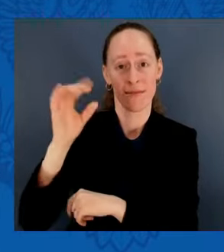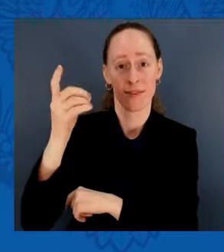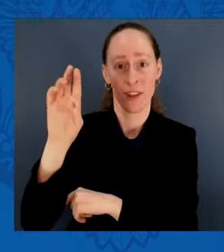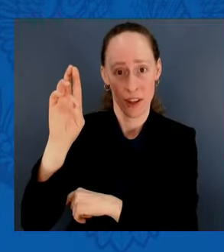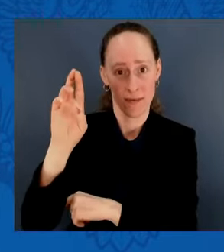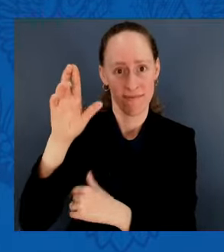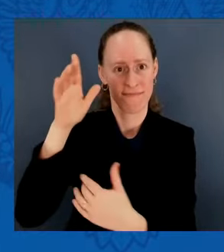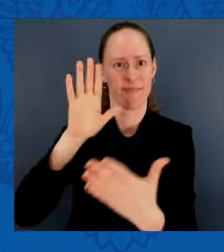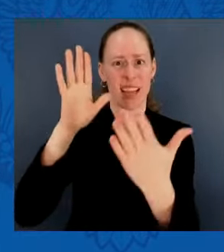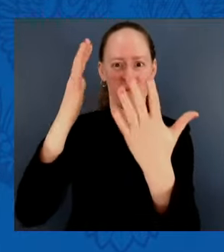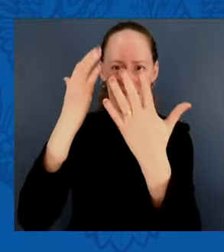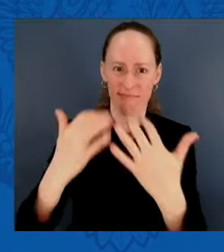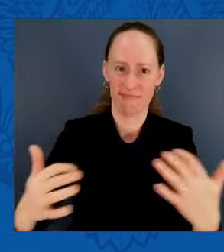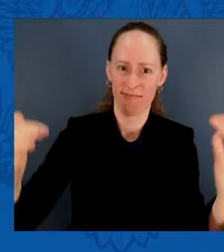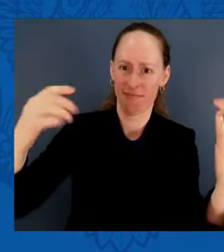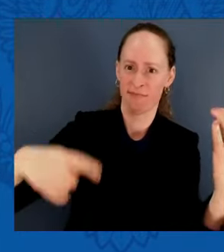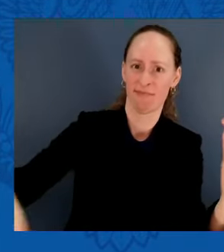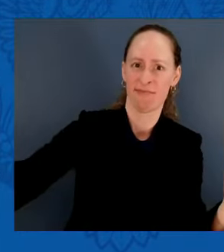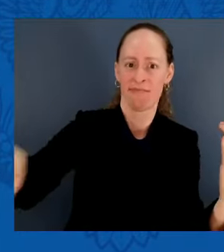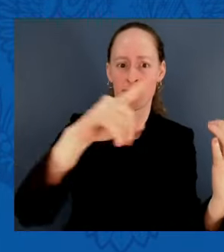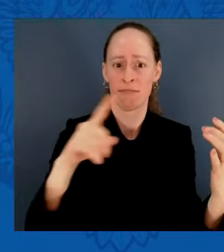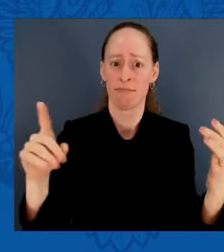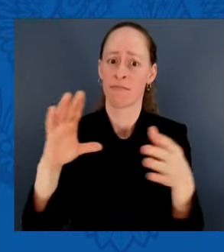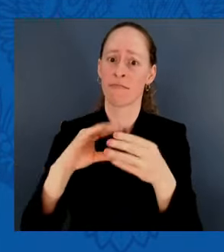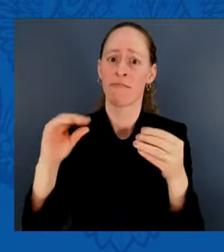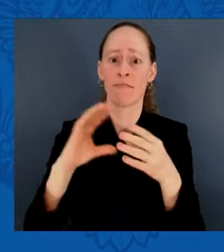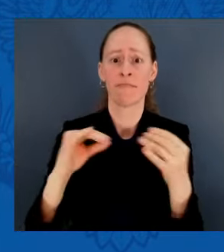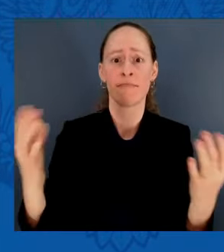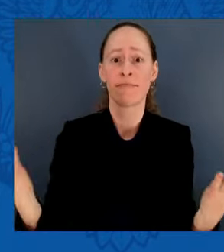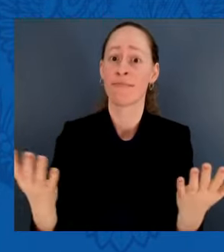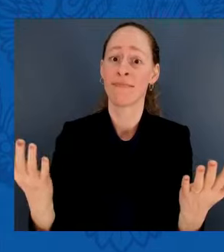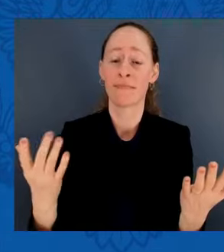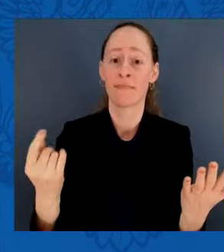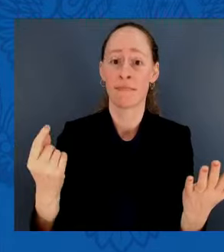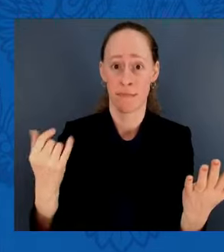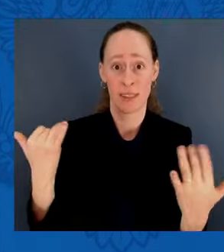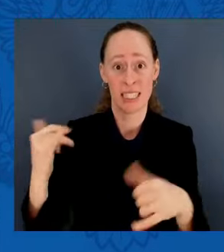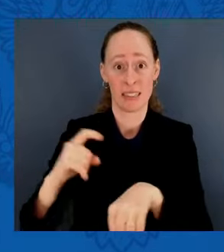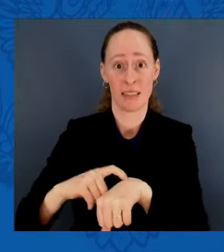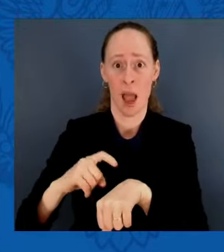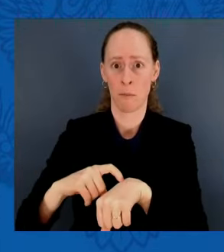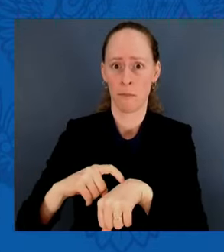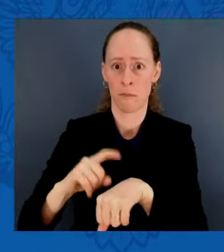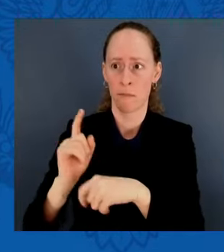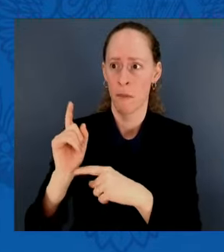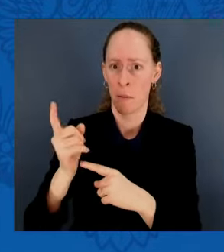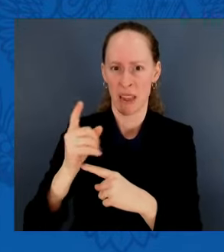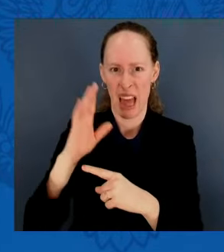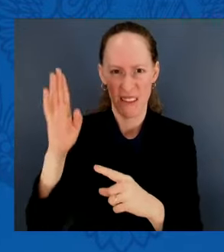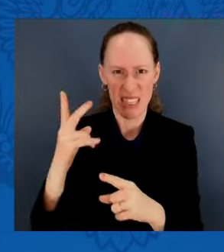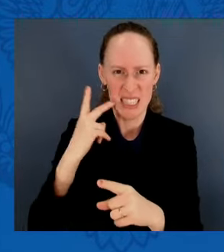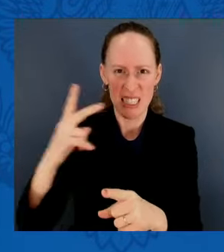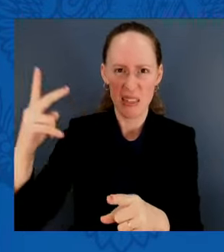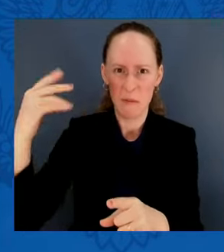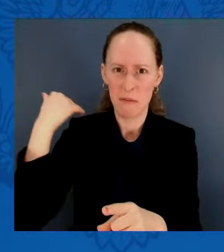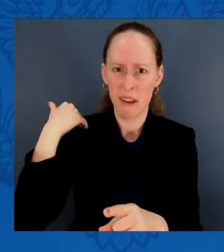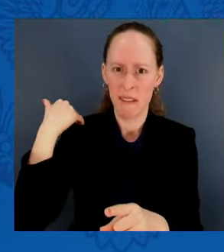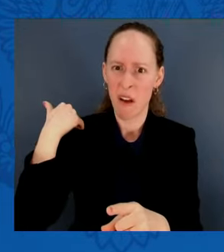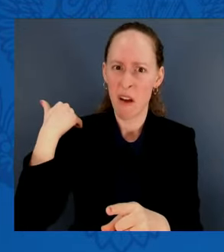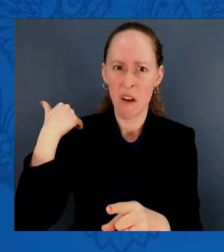moment unprecedented in the history of the Union. Hitler was on the march. War was raging in